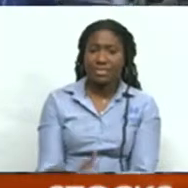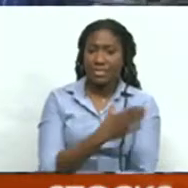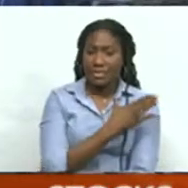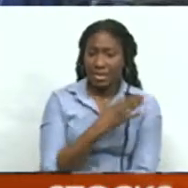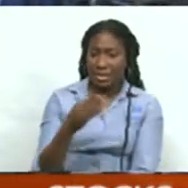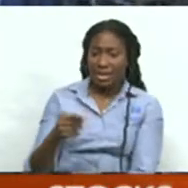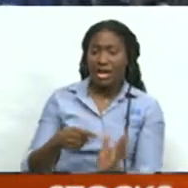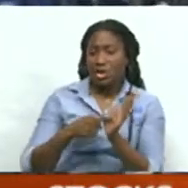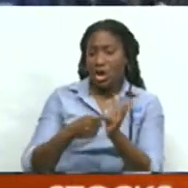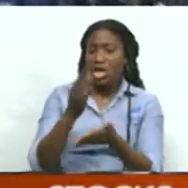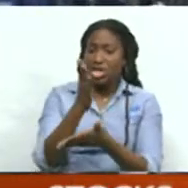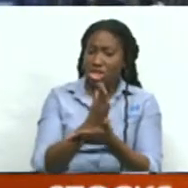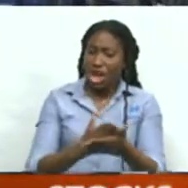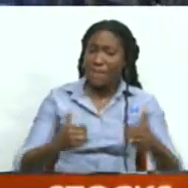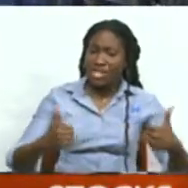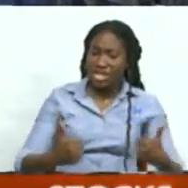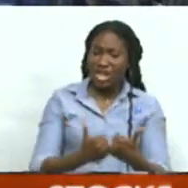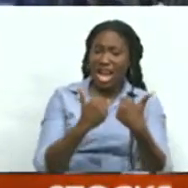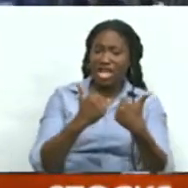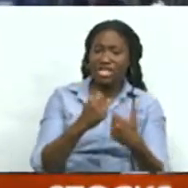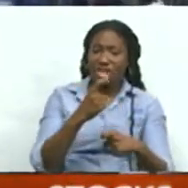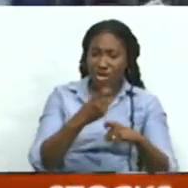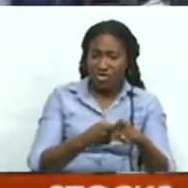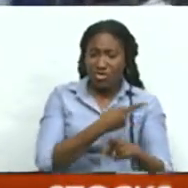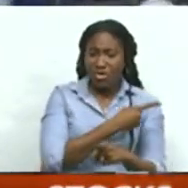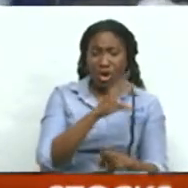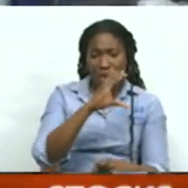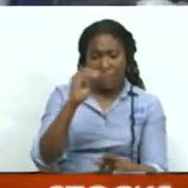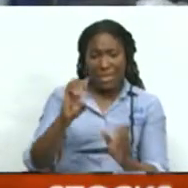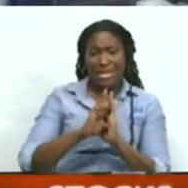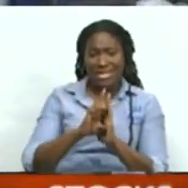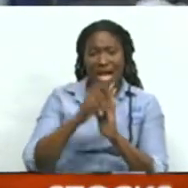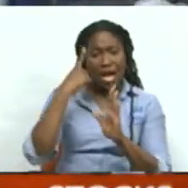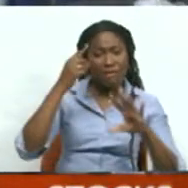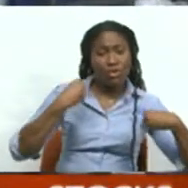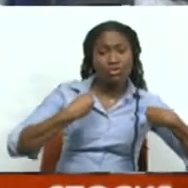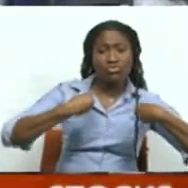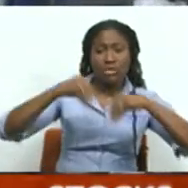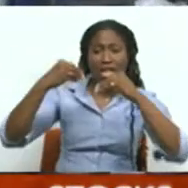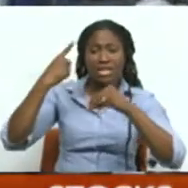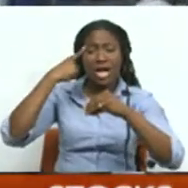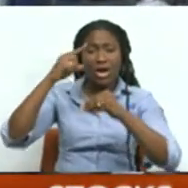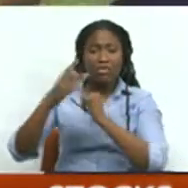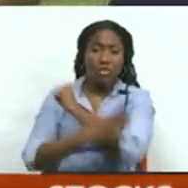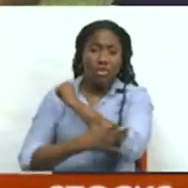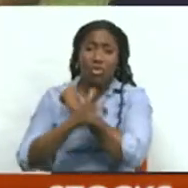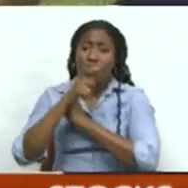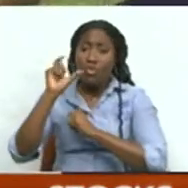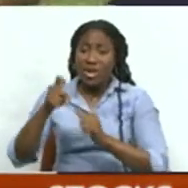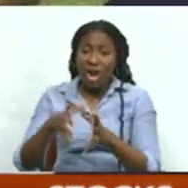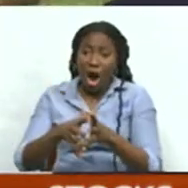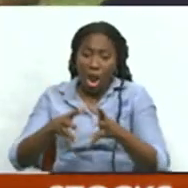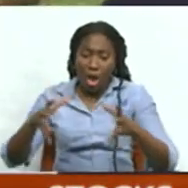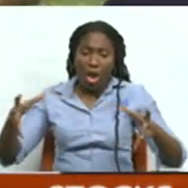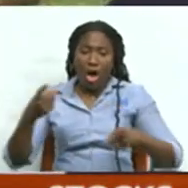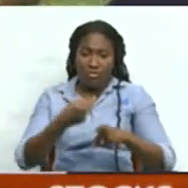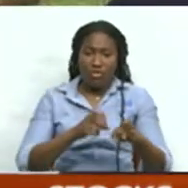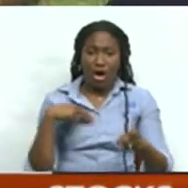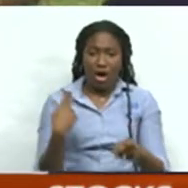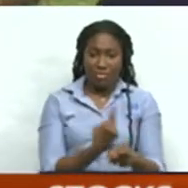challenges EIG encounters with shipping in bigger stock to supply the market. Which means that you